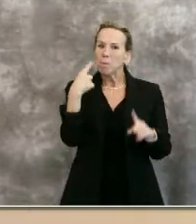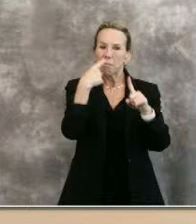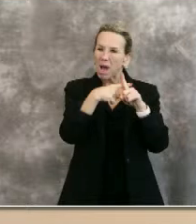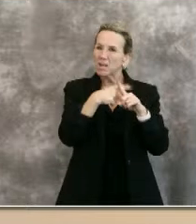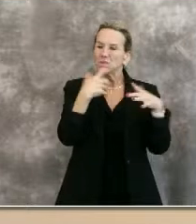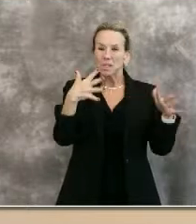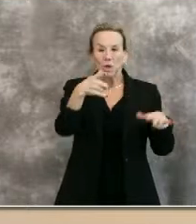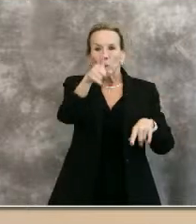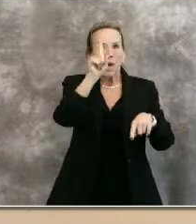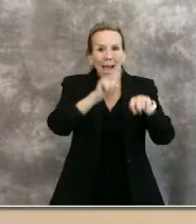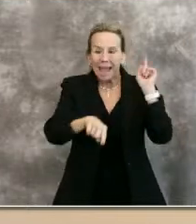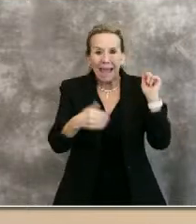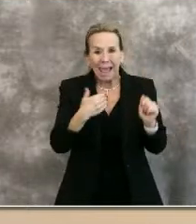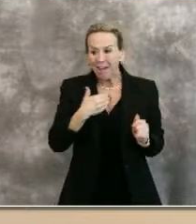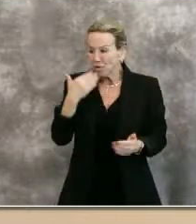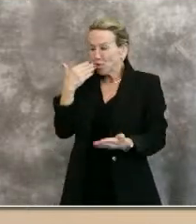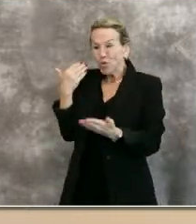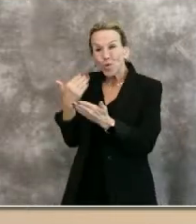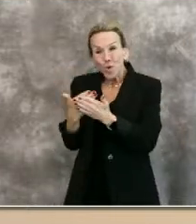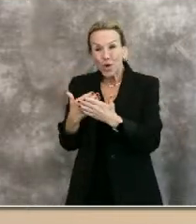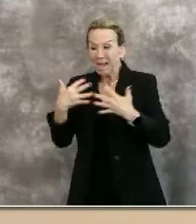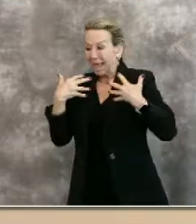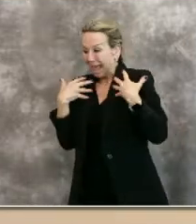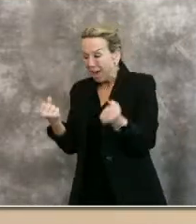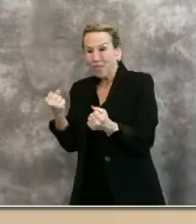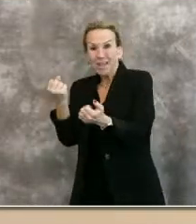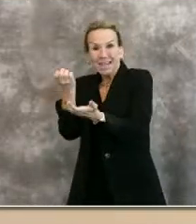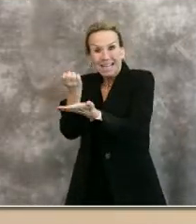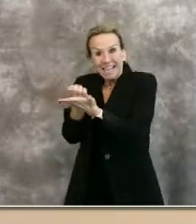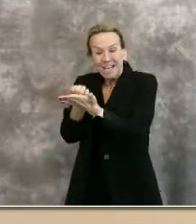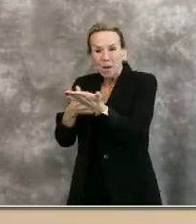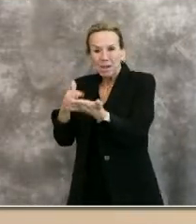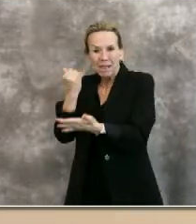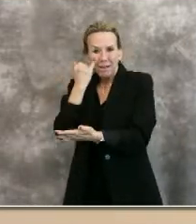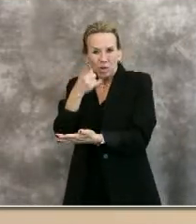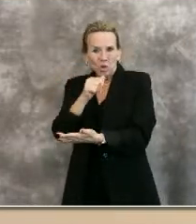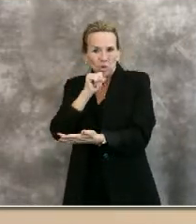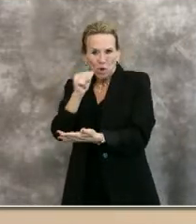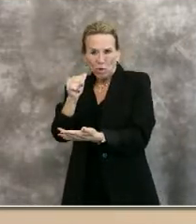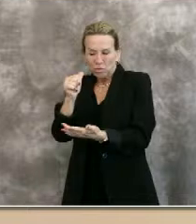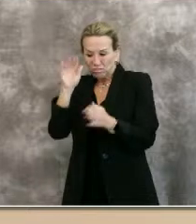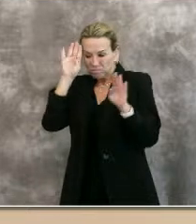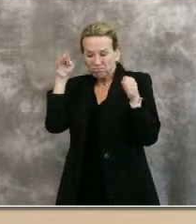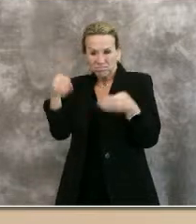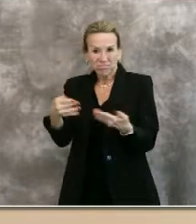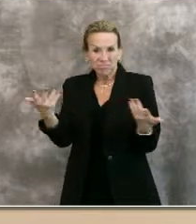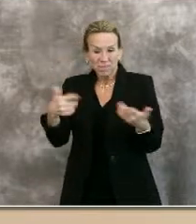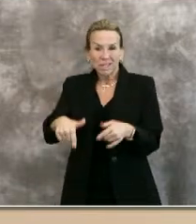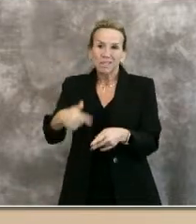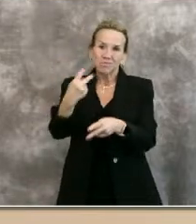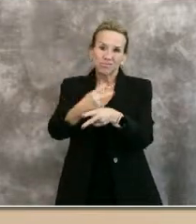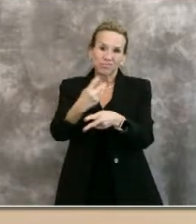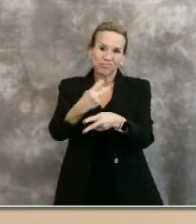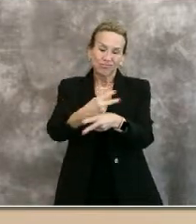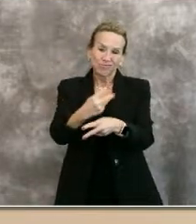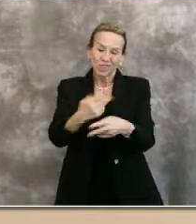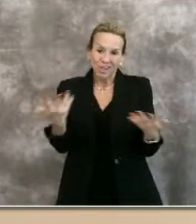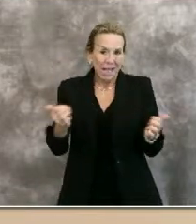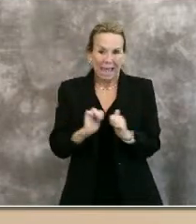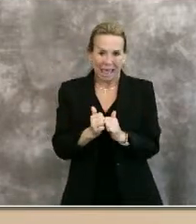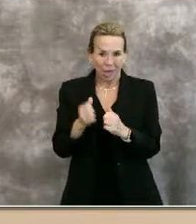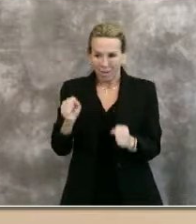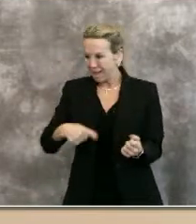a thriving and healthy economy. You really can't have any economy if we don't address the issues of child care. And so yesterday the board took the first